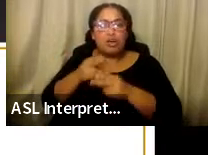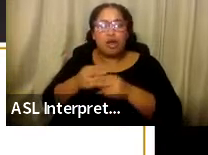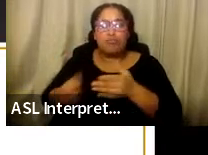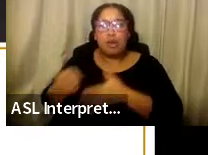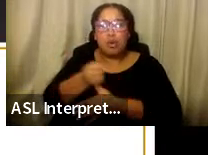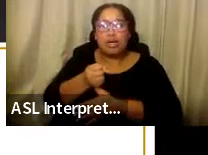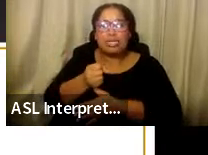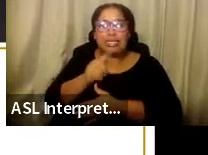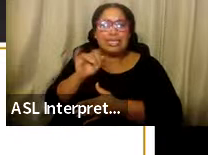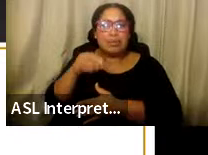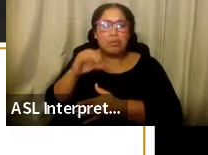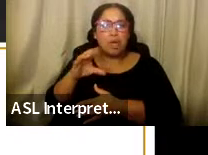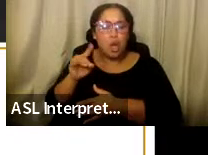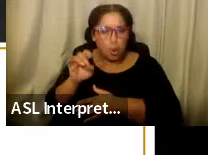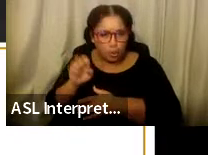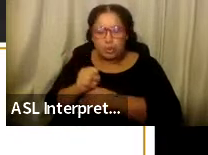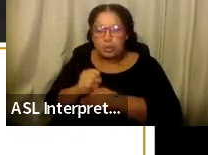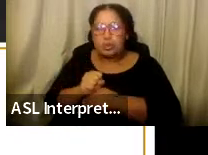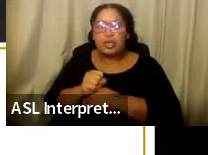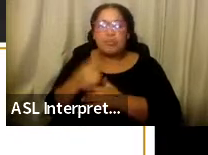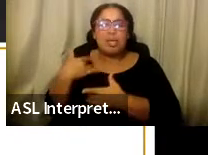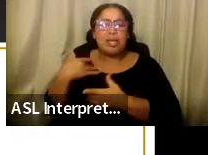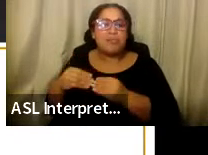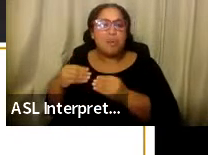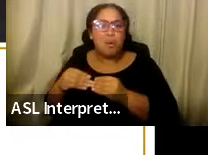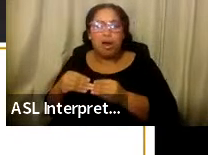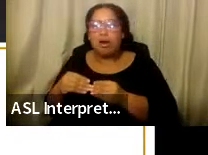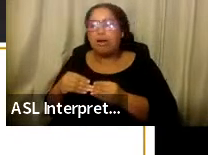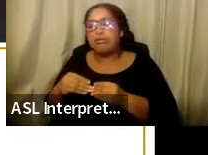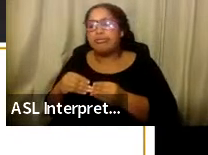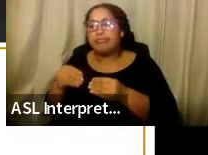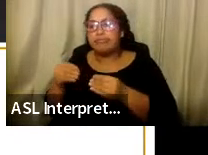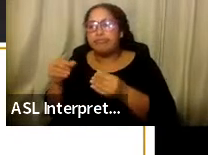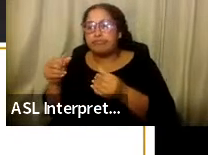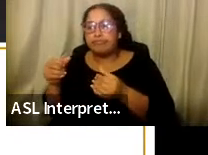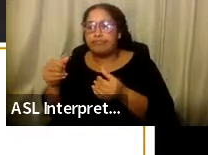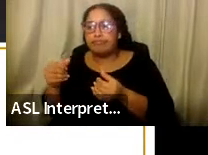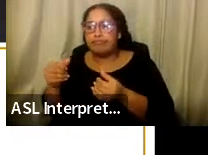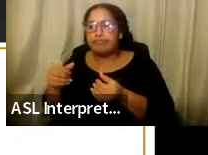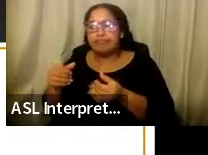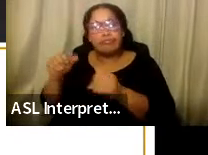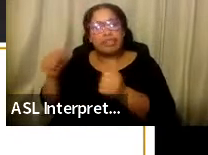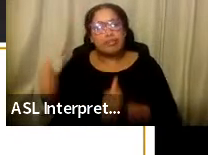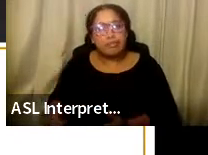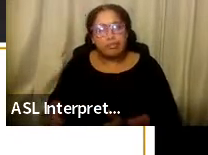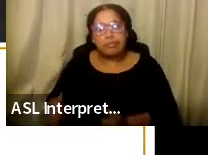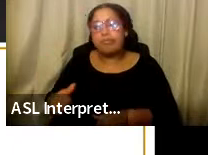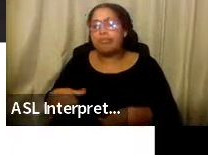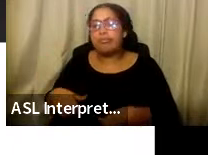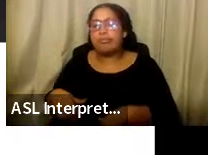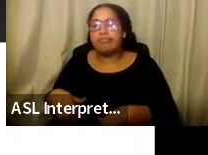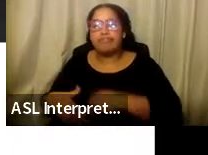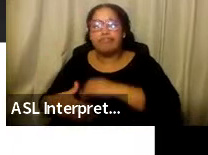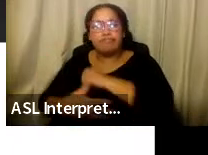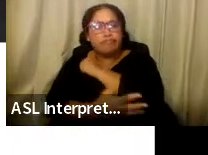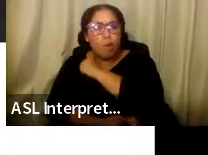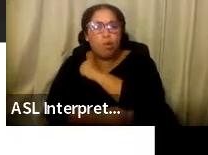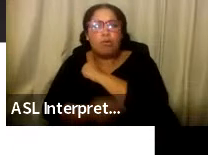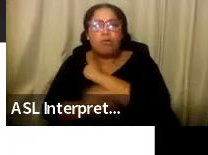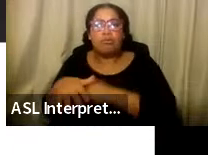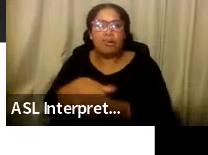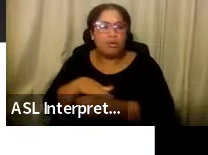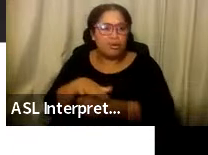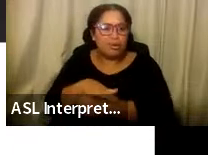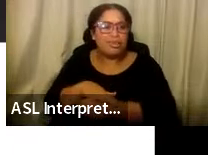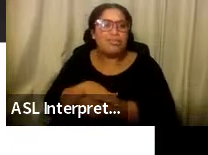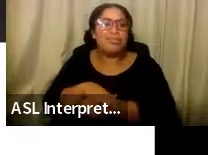And those are in our more disadvantaged communities. Next slide. And I'm just going to briefly, we gathered a lot of data from